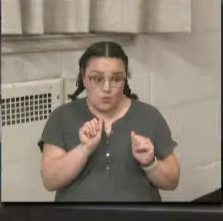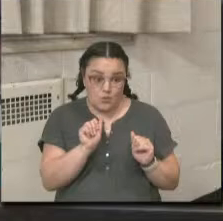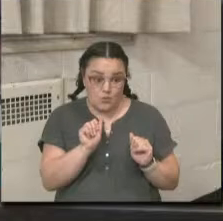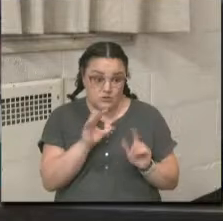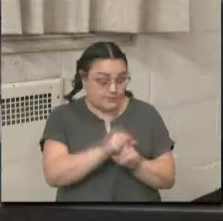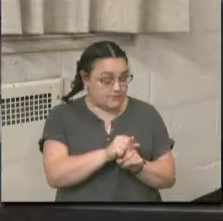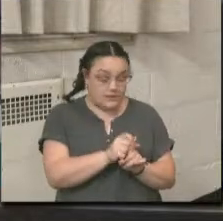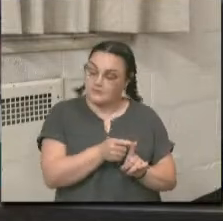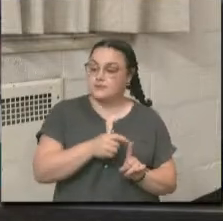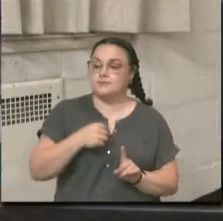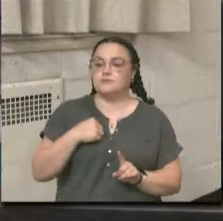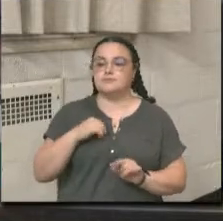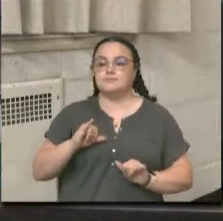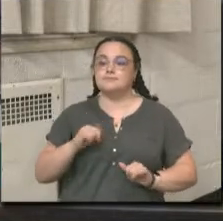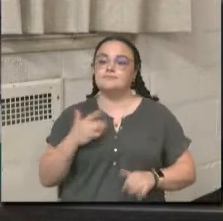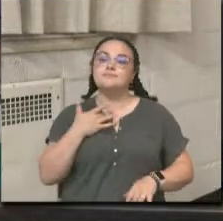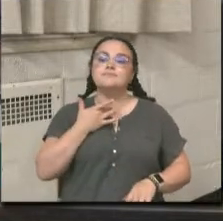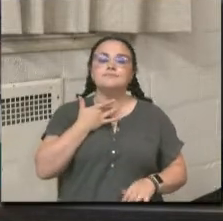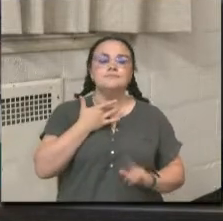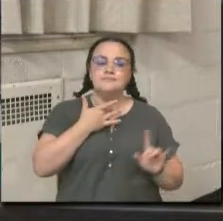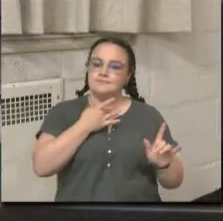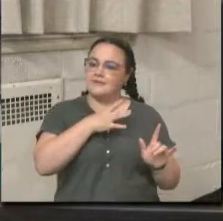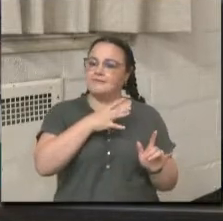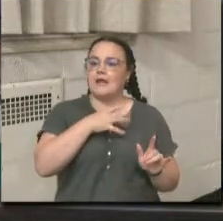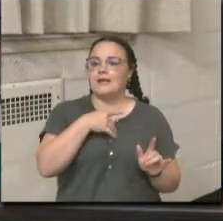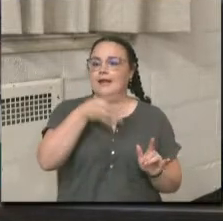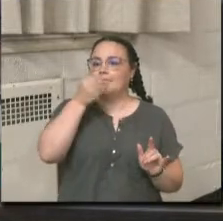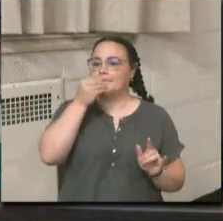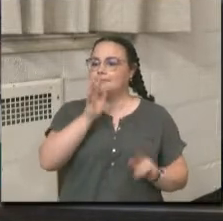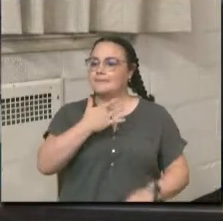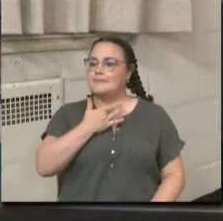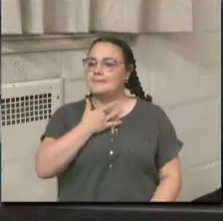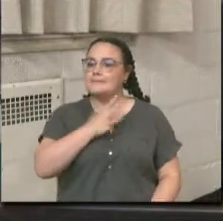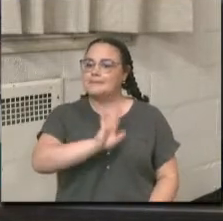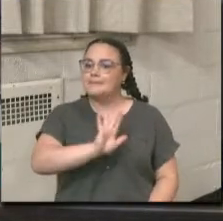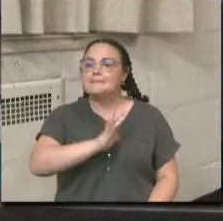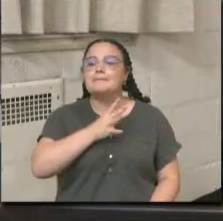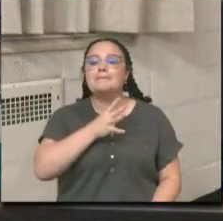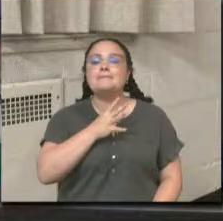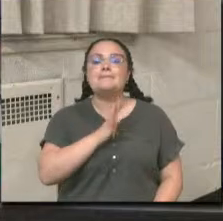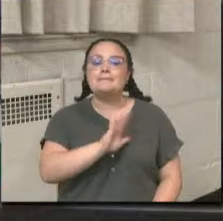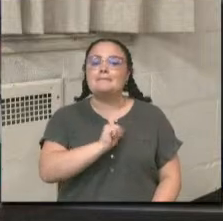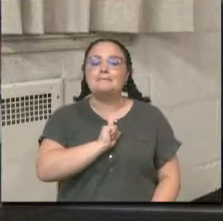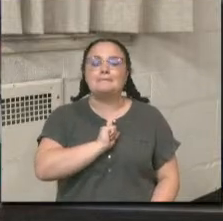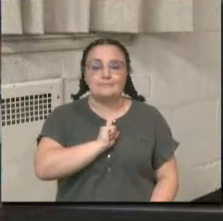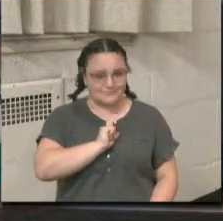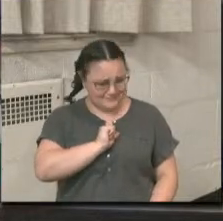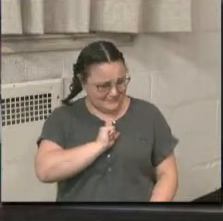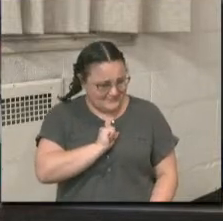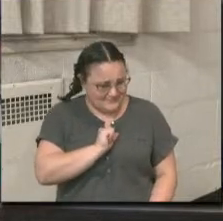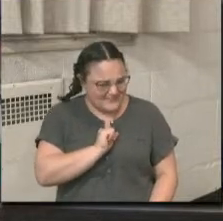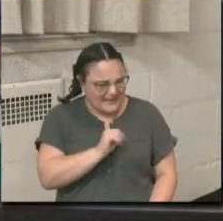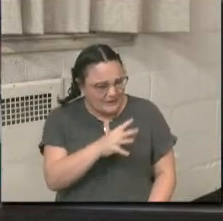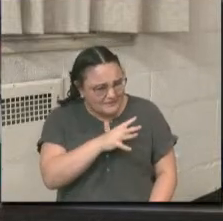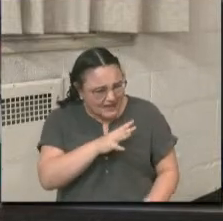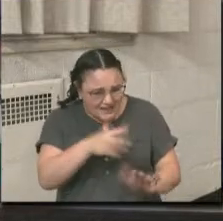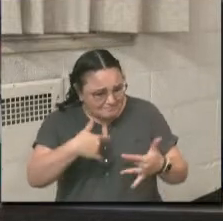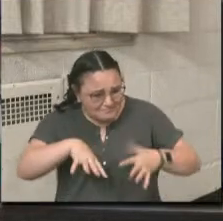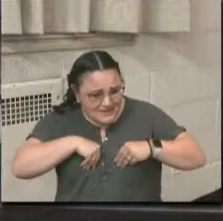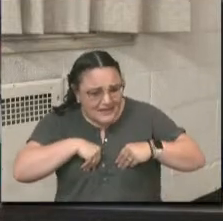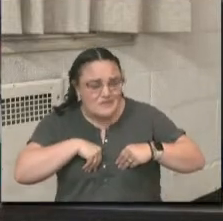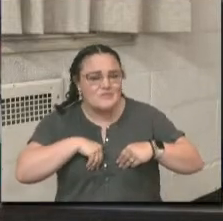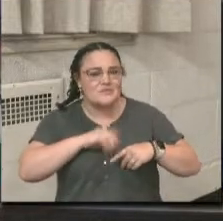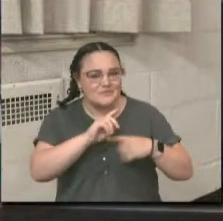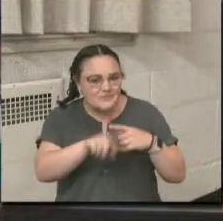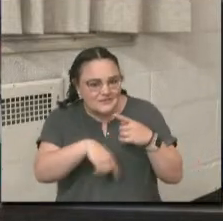got me a few times, but it was always, it was always in the heart